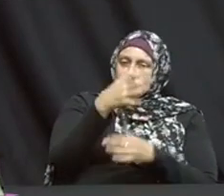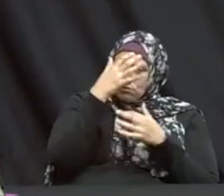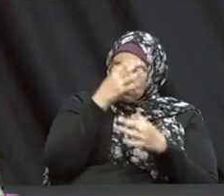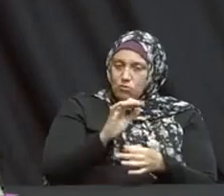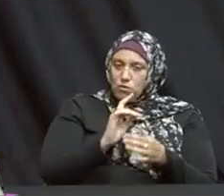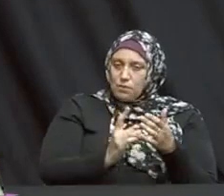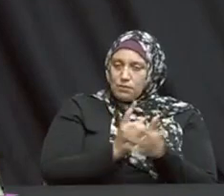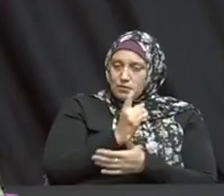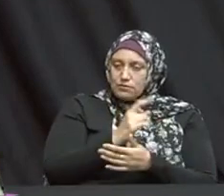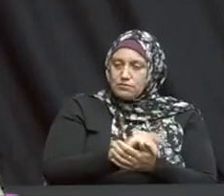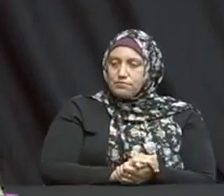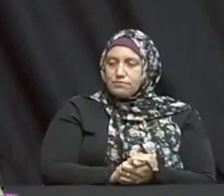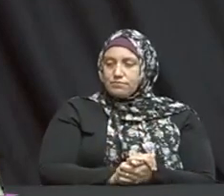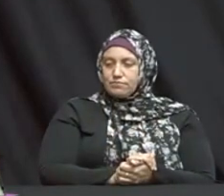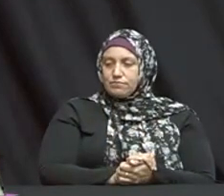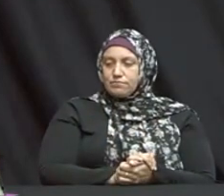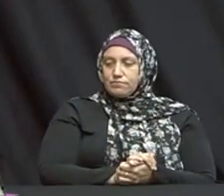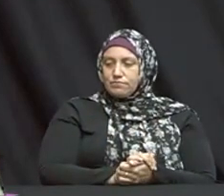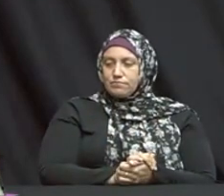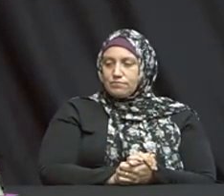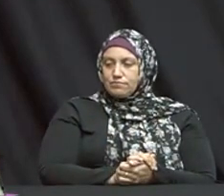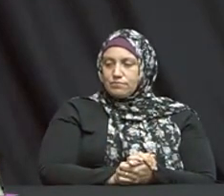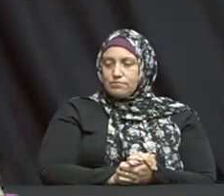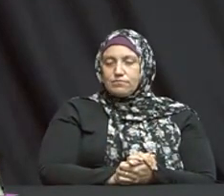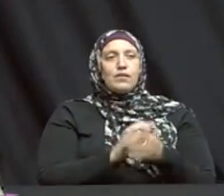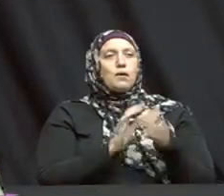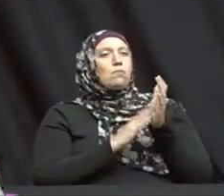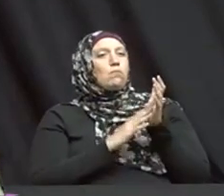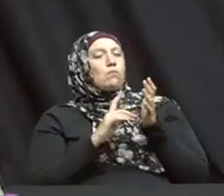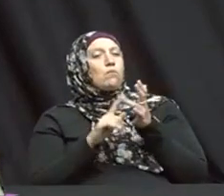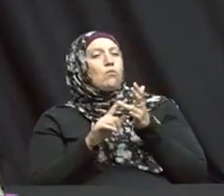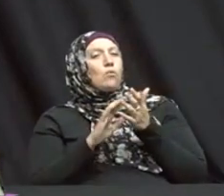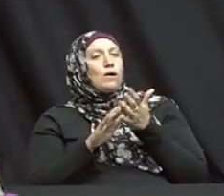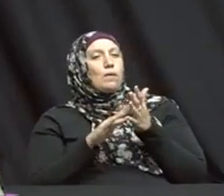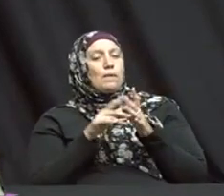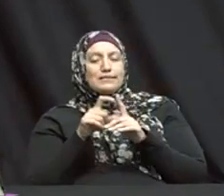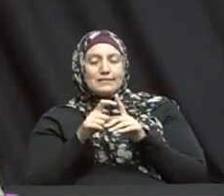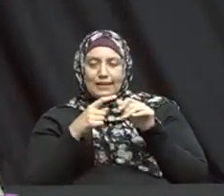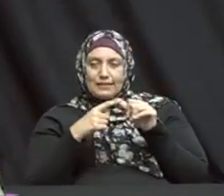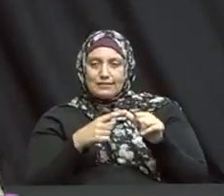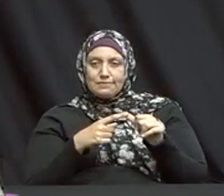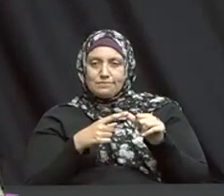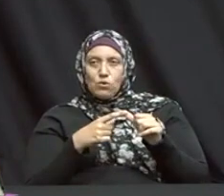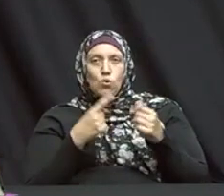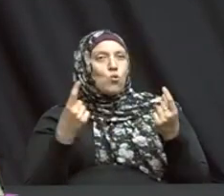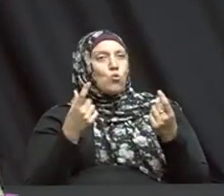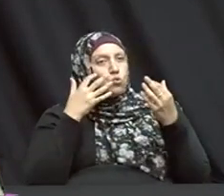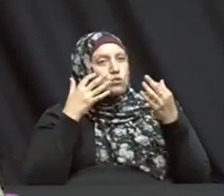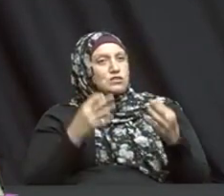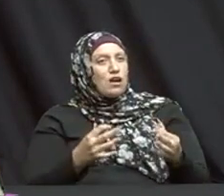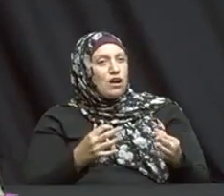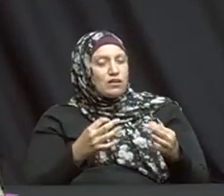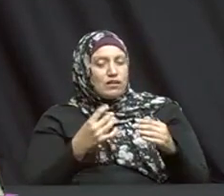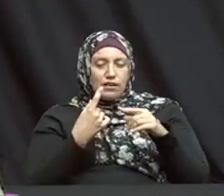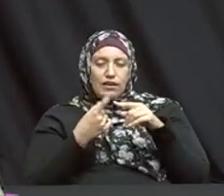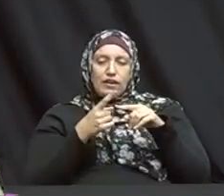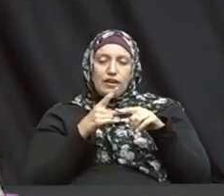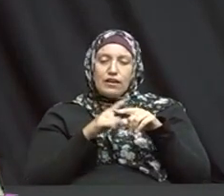That's in the control of the executor. So the will has three characters, if I can call them